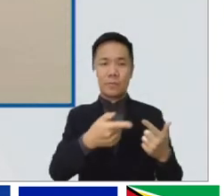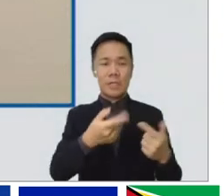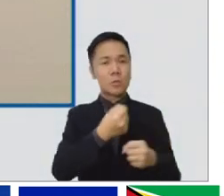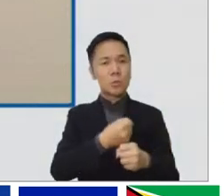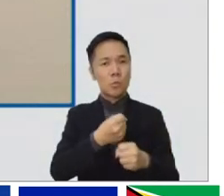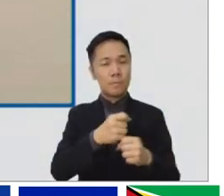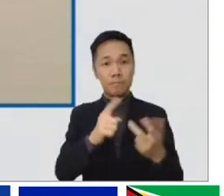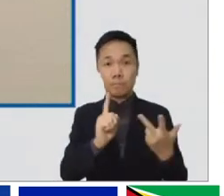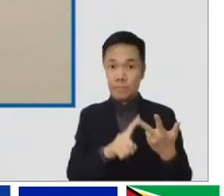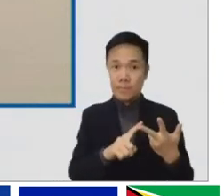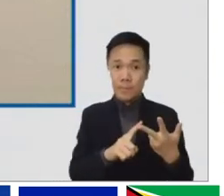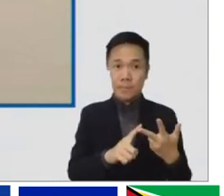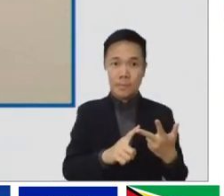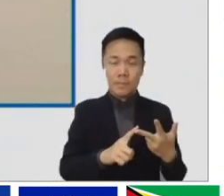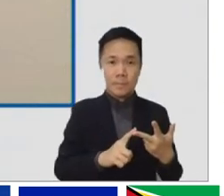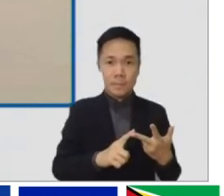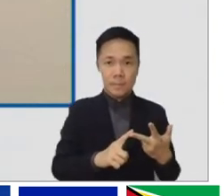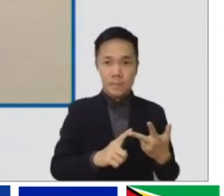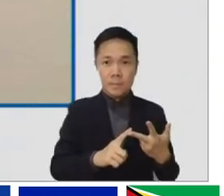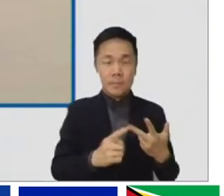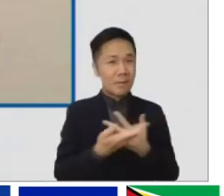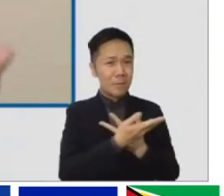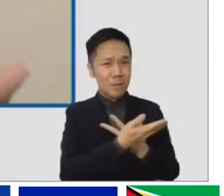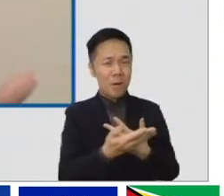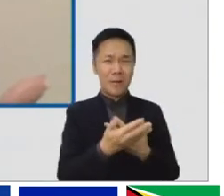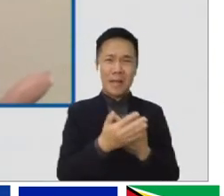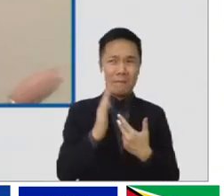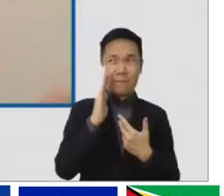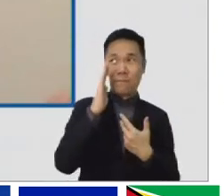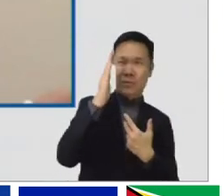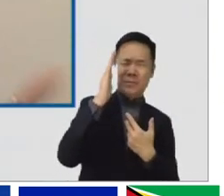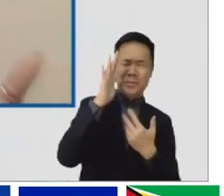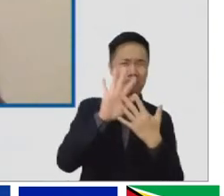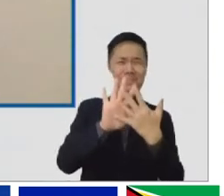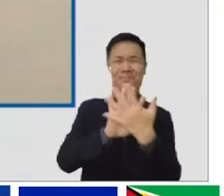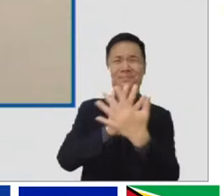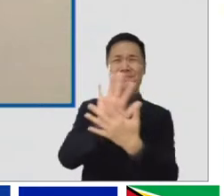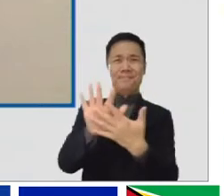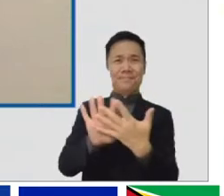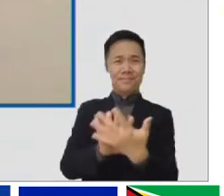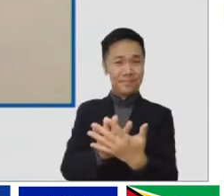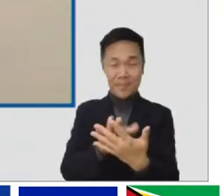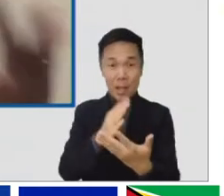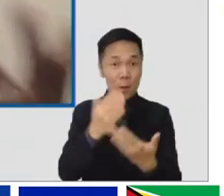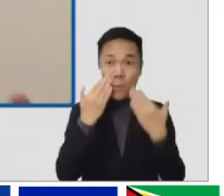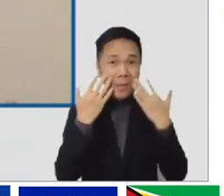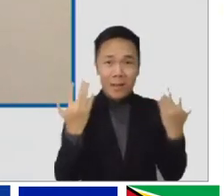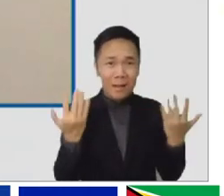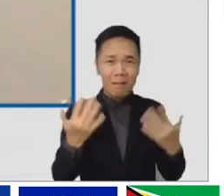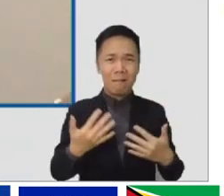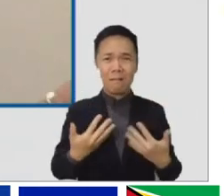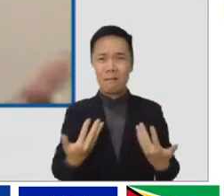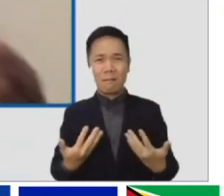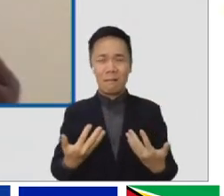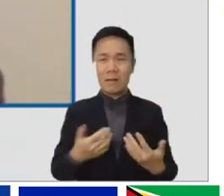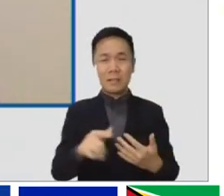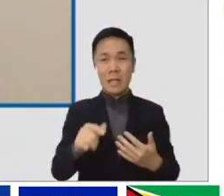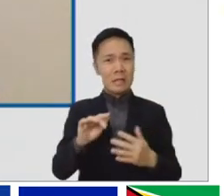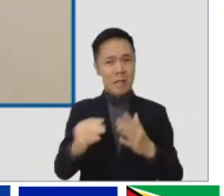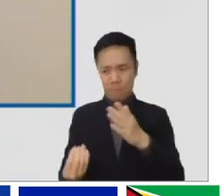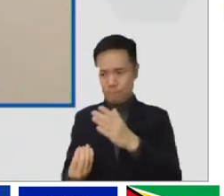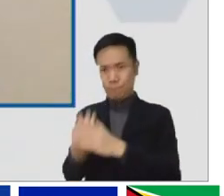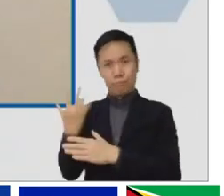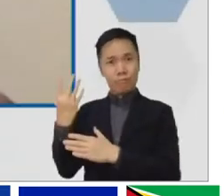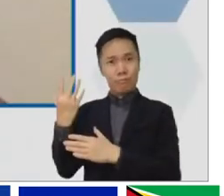the uncertainty of the COVID, and then when we added in St. Vincent, the volcano, and even Hurricane Elsa,